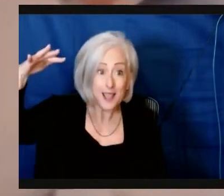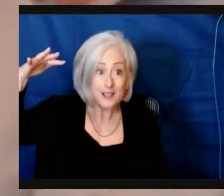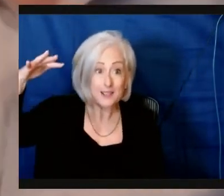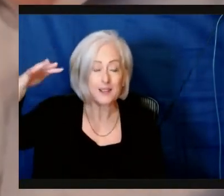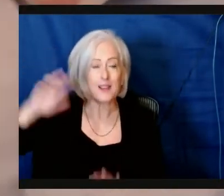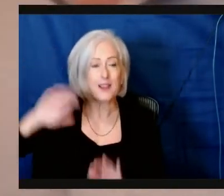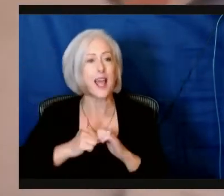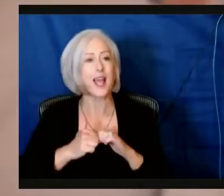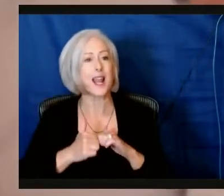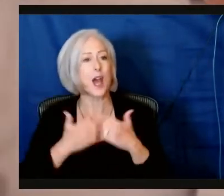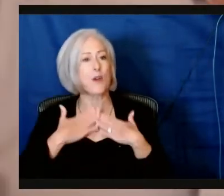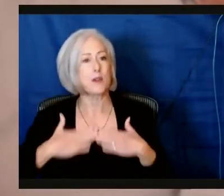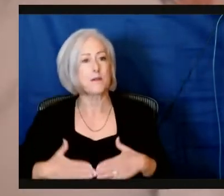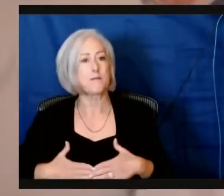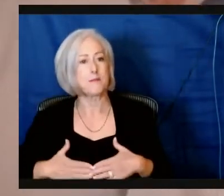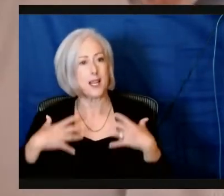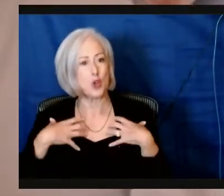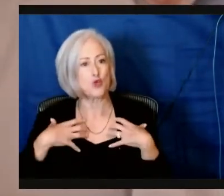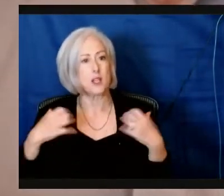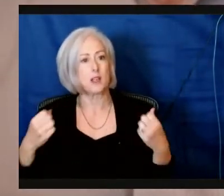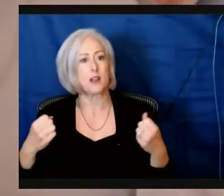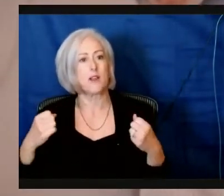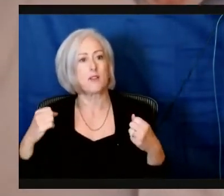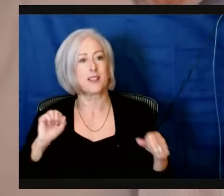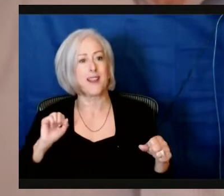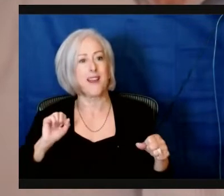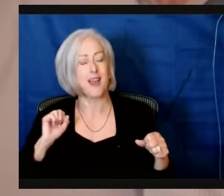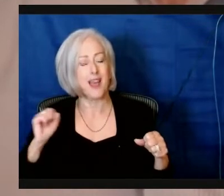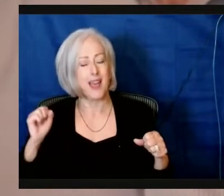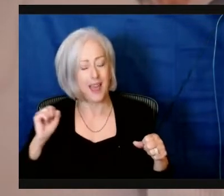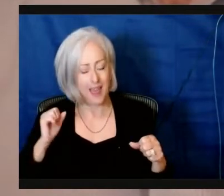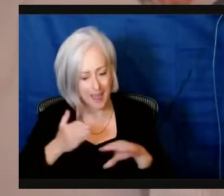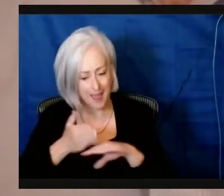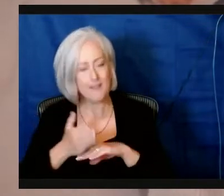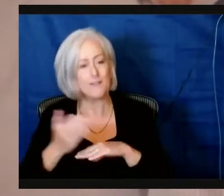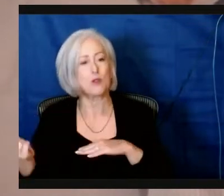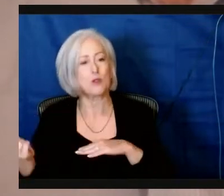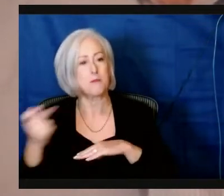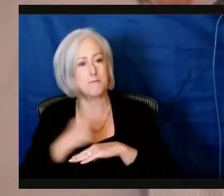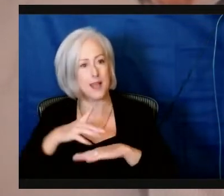to be learned here that can be applied to diseases like cancer.